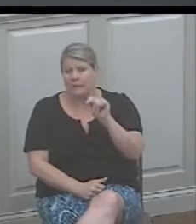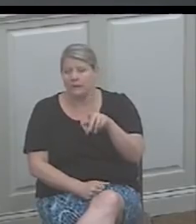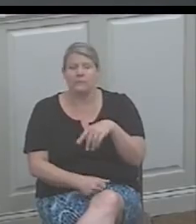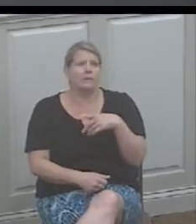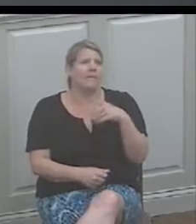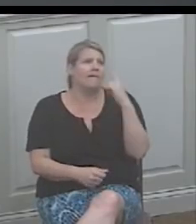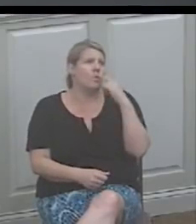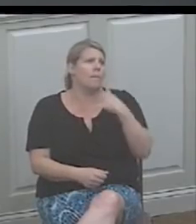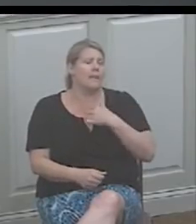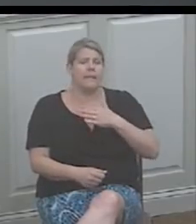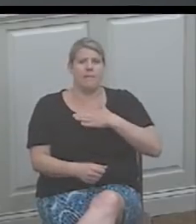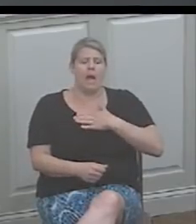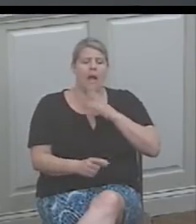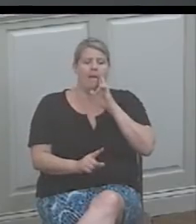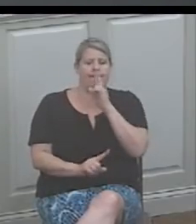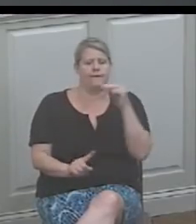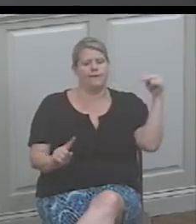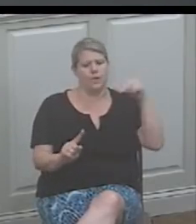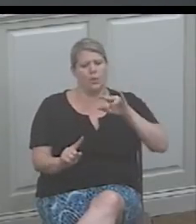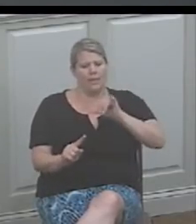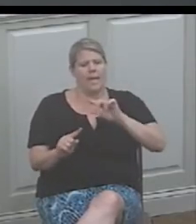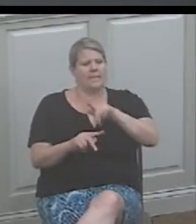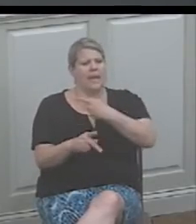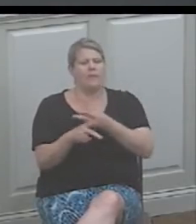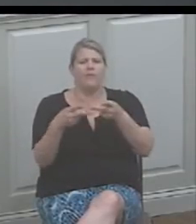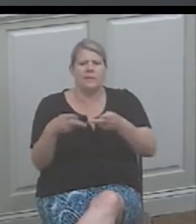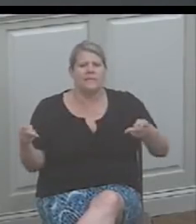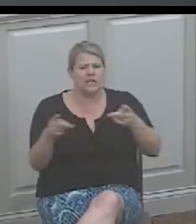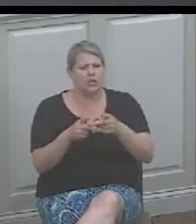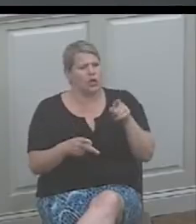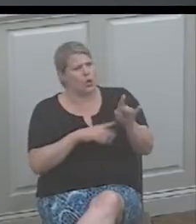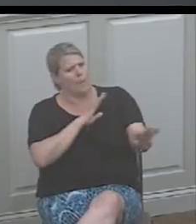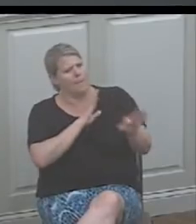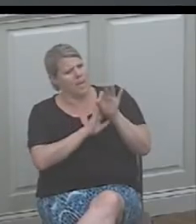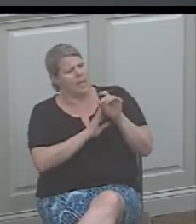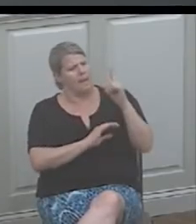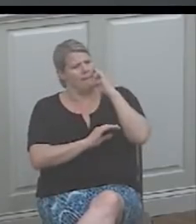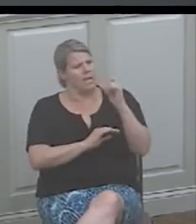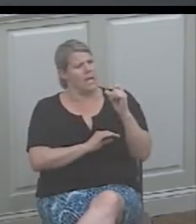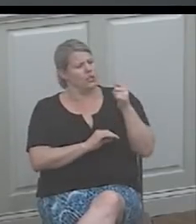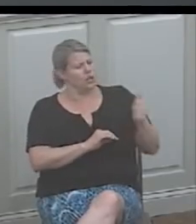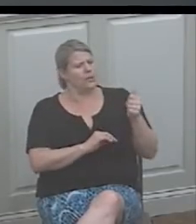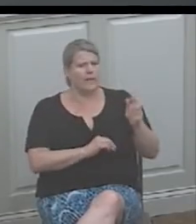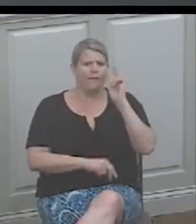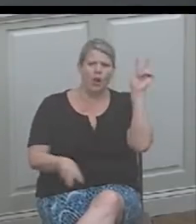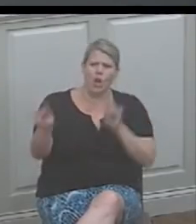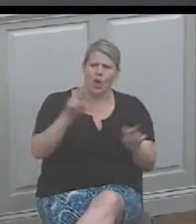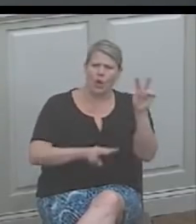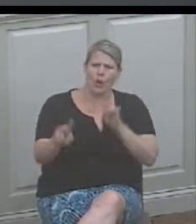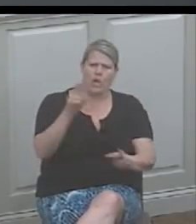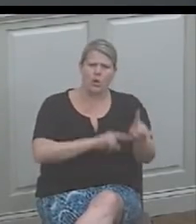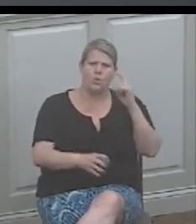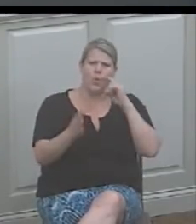a position like that is something that you choose to do because you look out there and you see that there is a